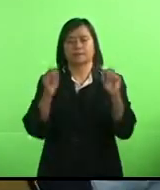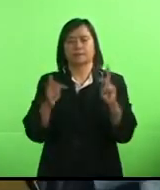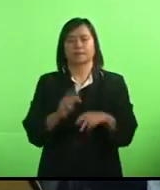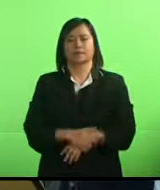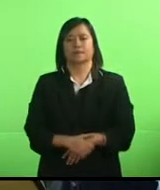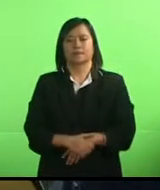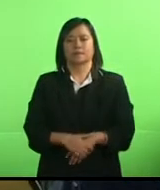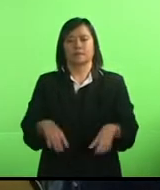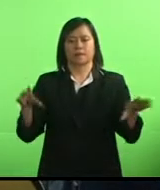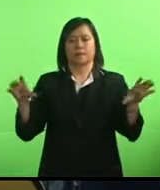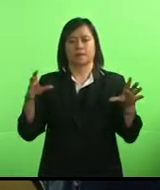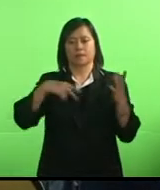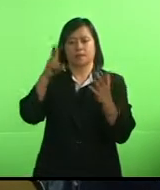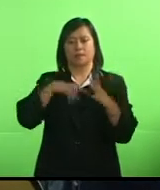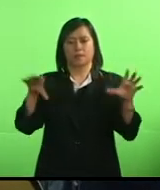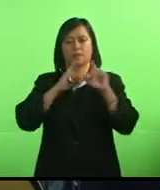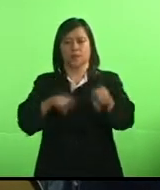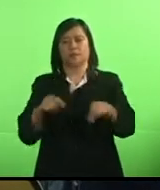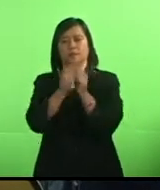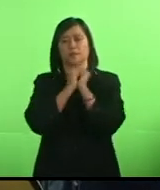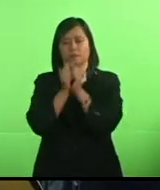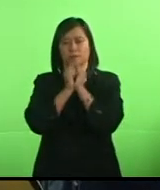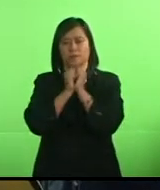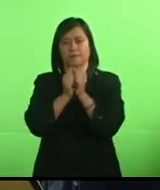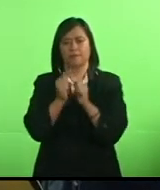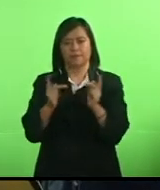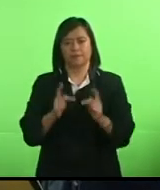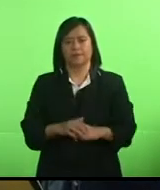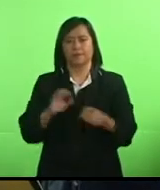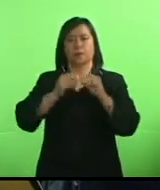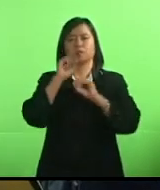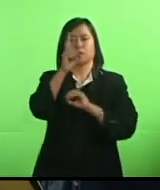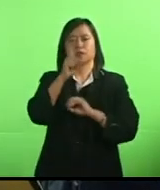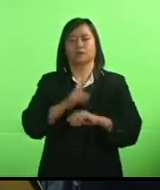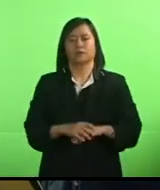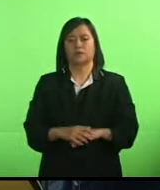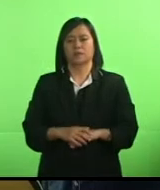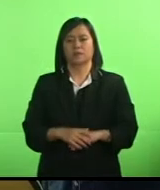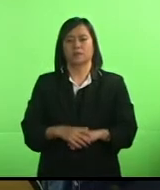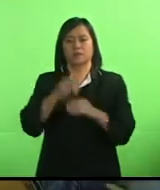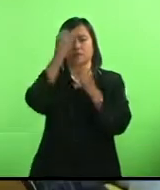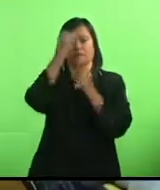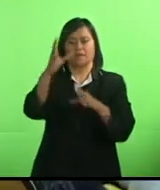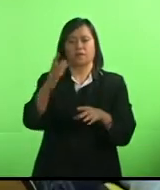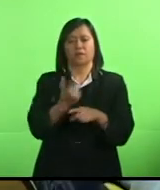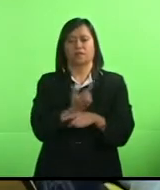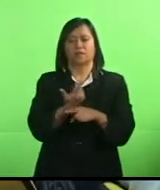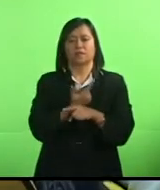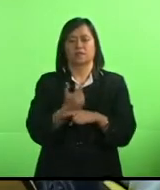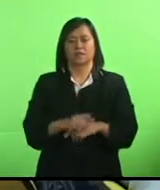Okay, let's do this spontaneously, on the spot. Okay, number 1. Info.